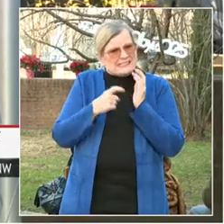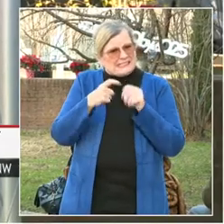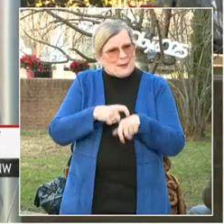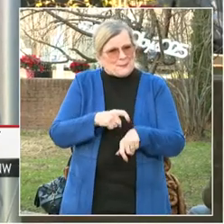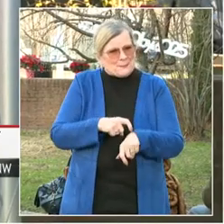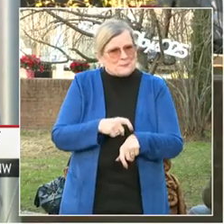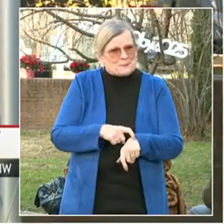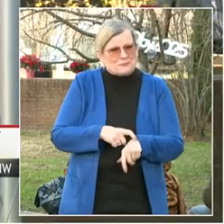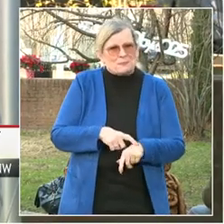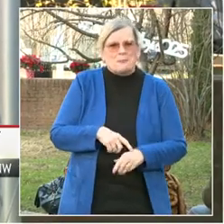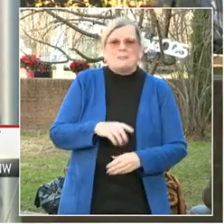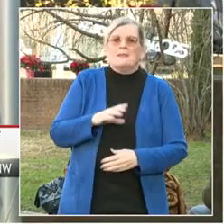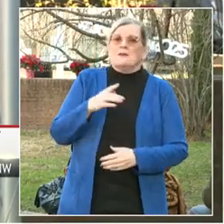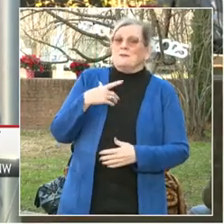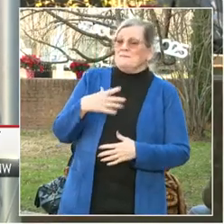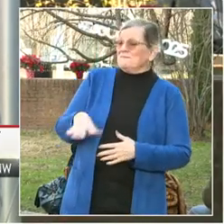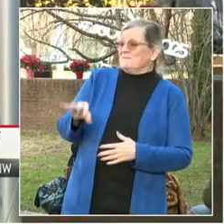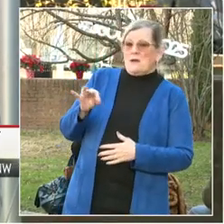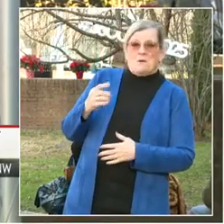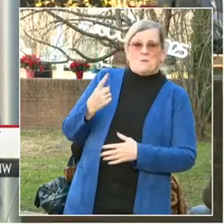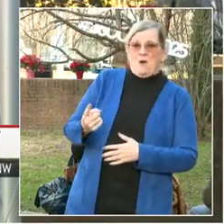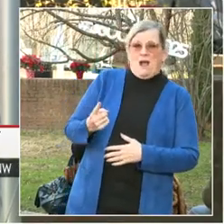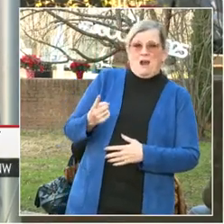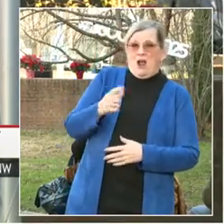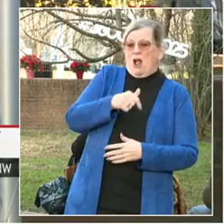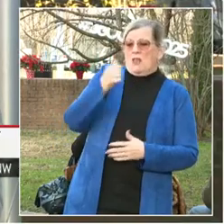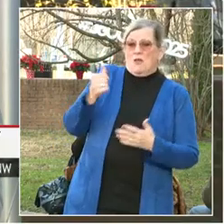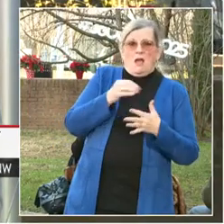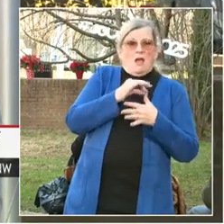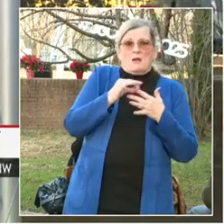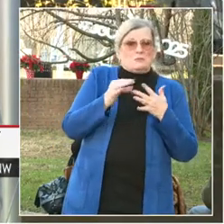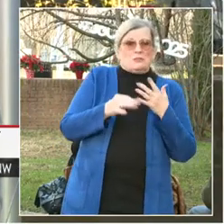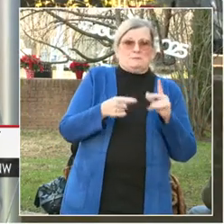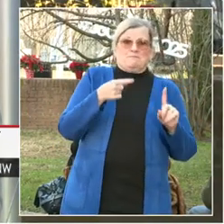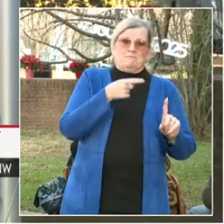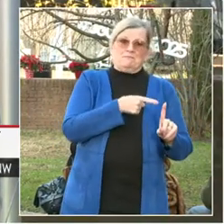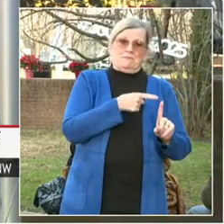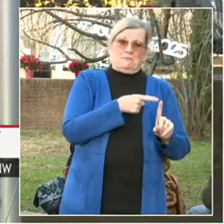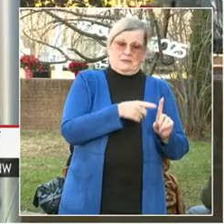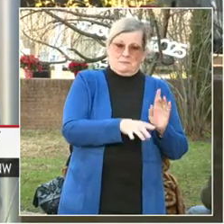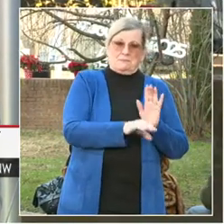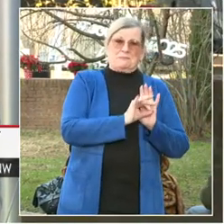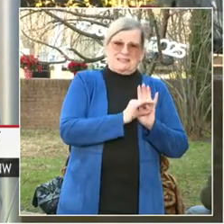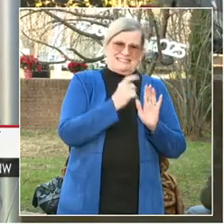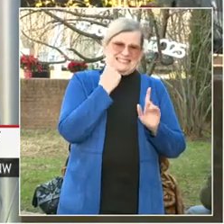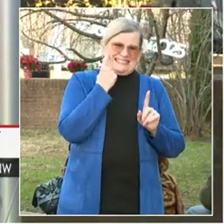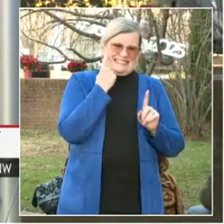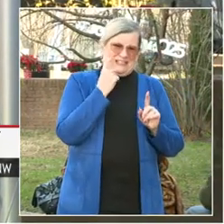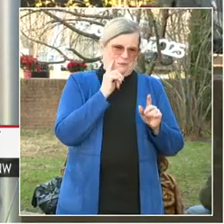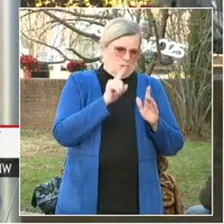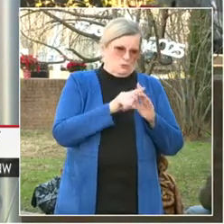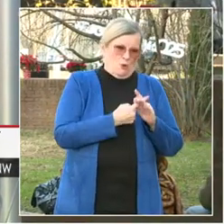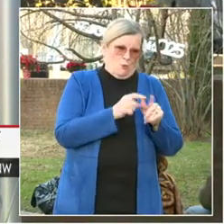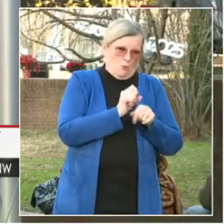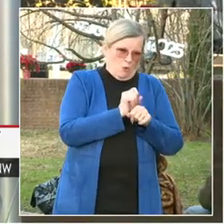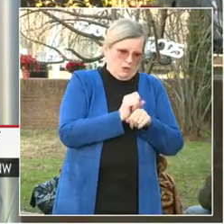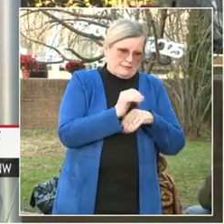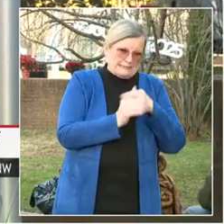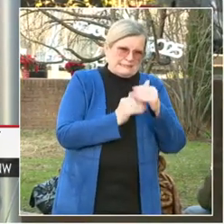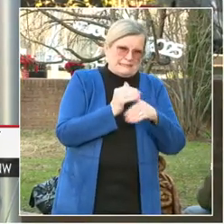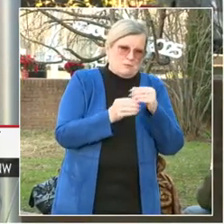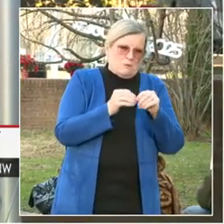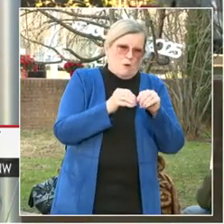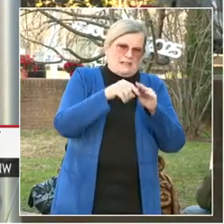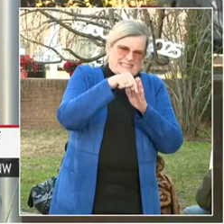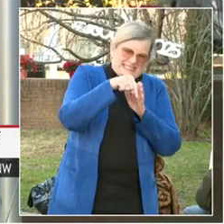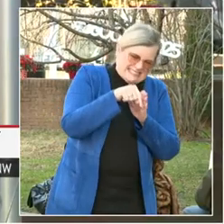the alternative, and we will begin engaging on the very detailed work that goes into making that happen to